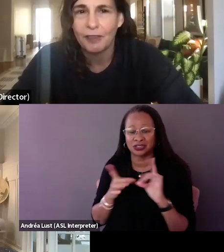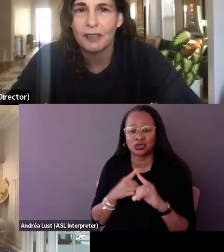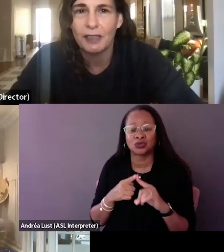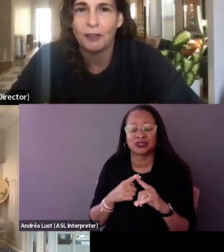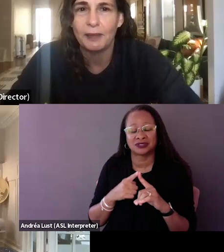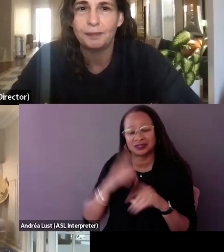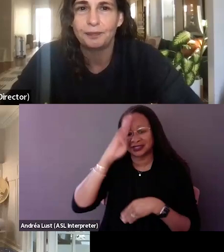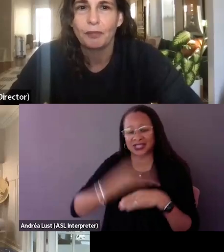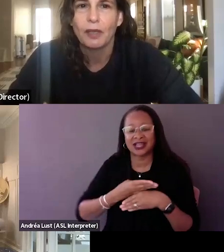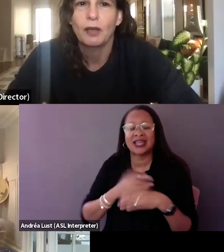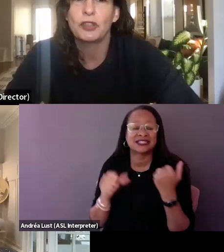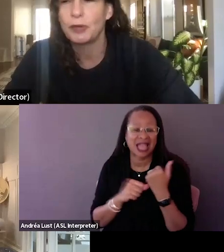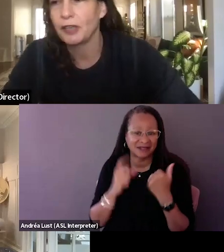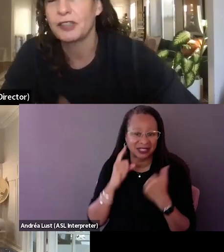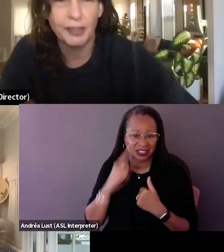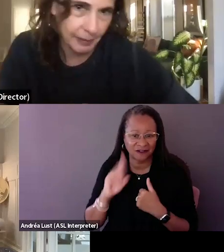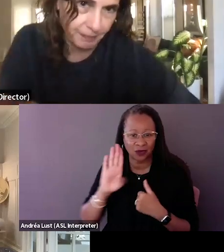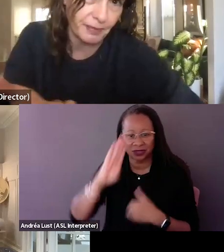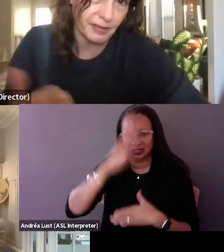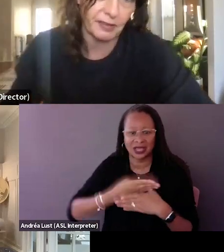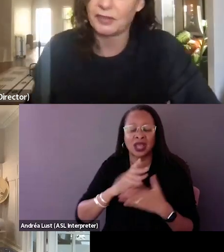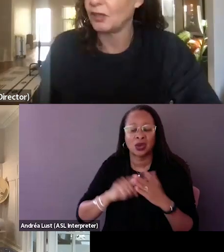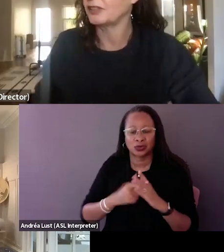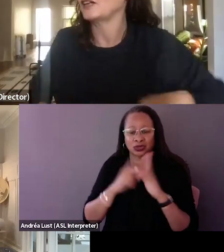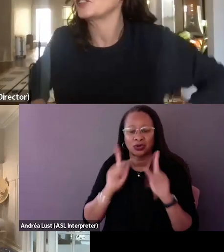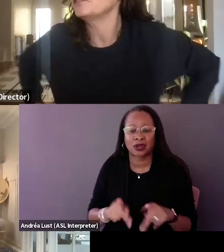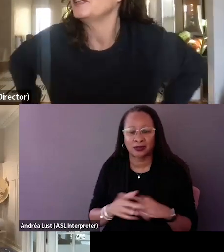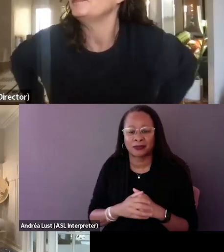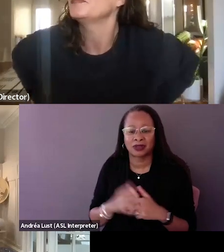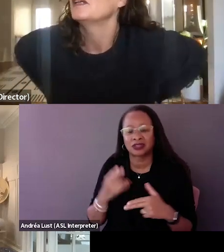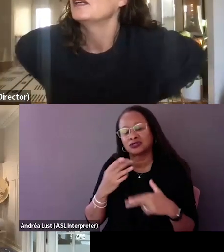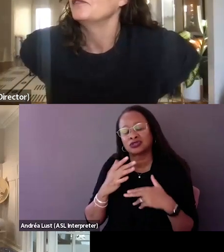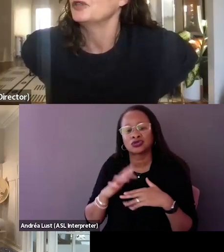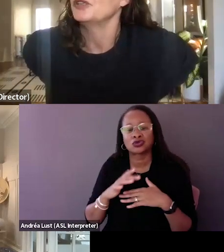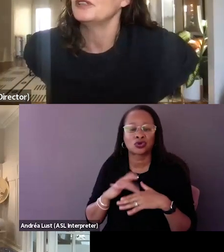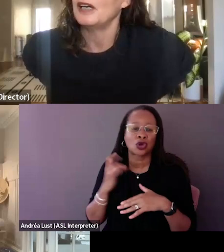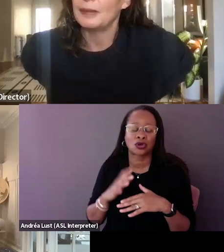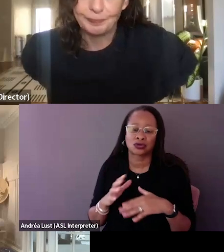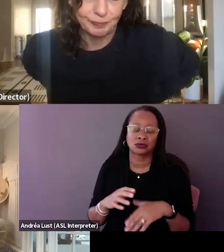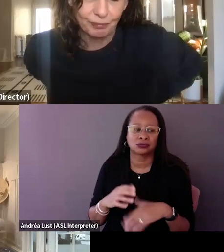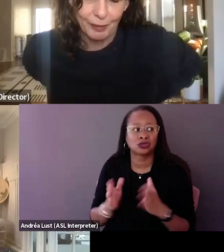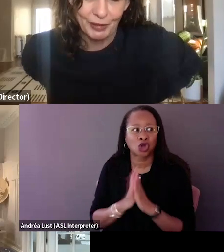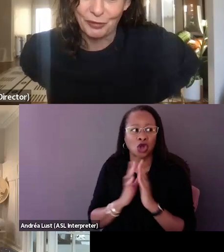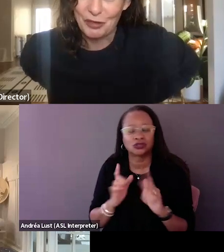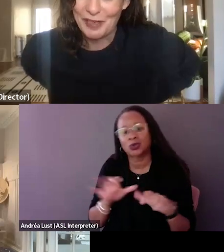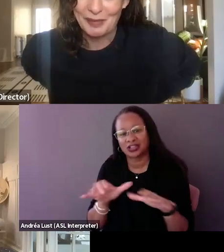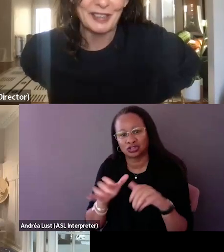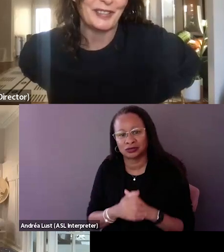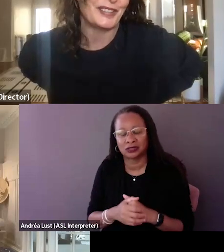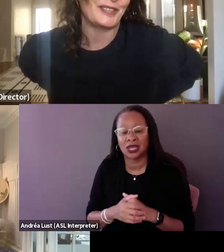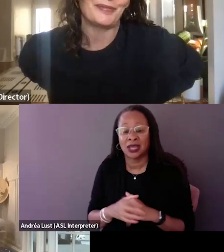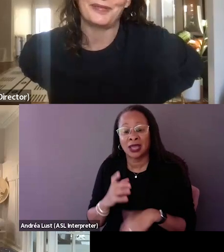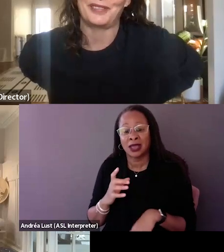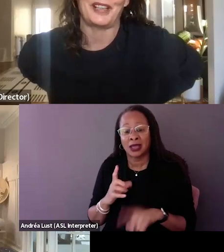this advocacy for him, which we are starting up as this call to action for him and for her. But the Rowe